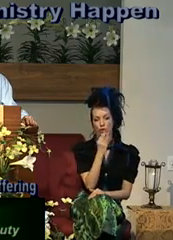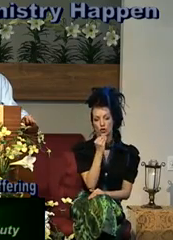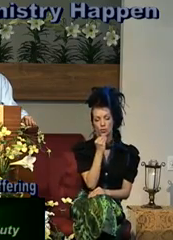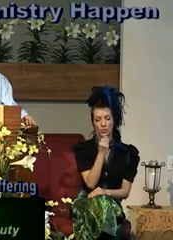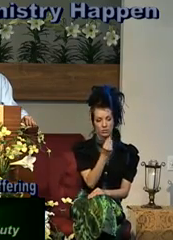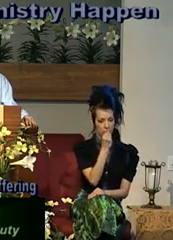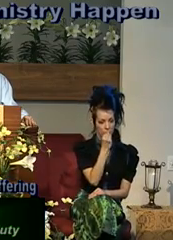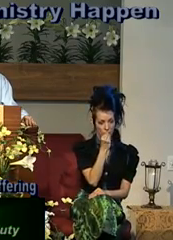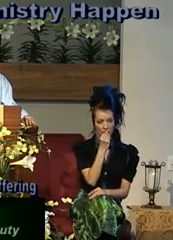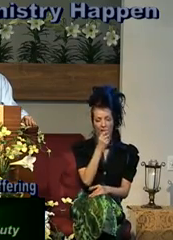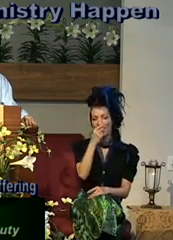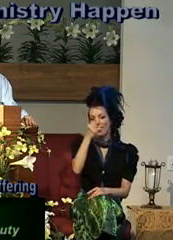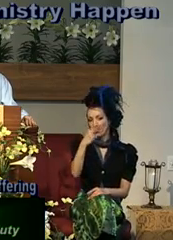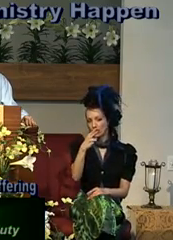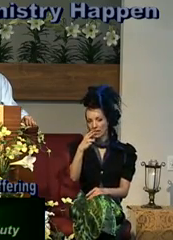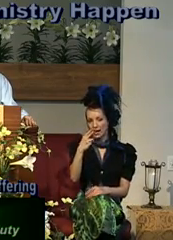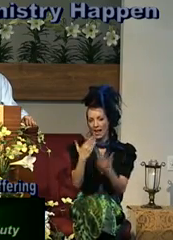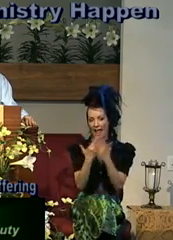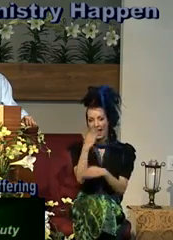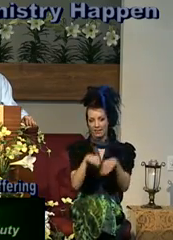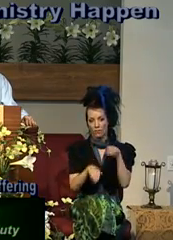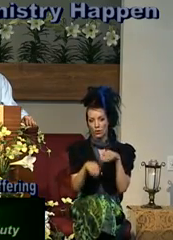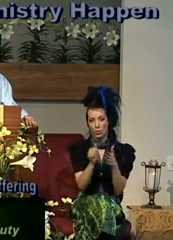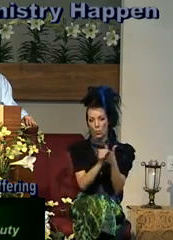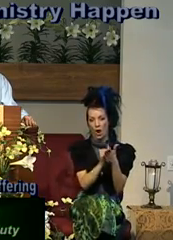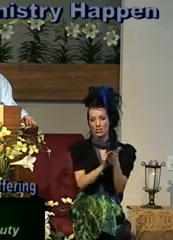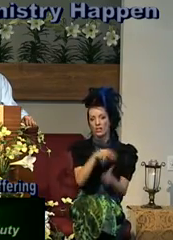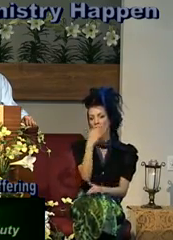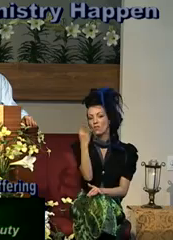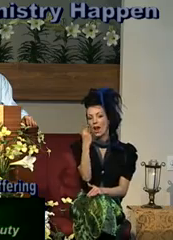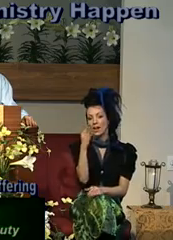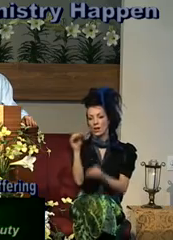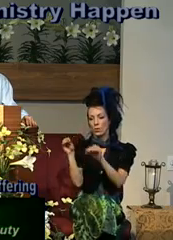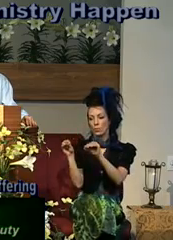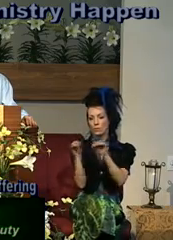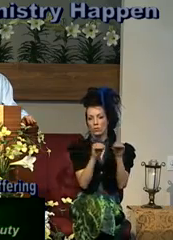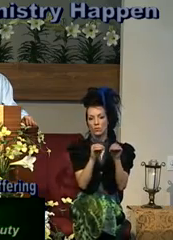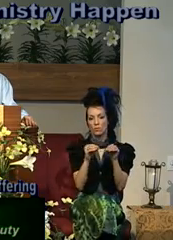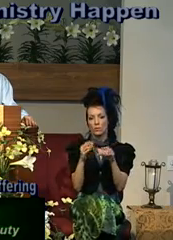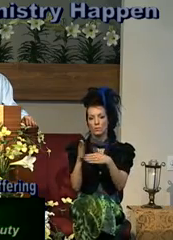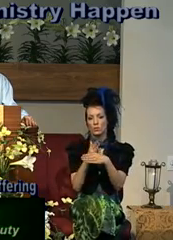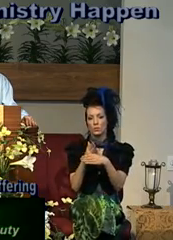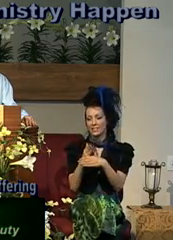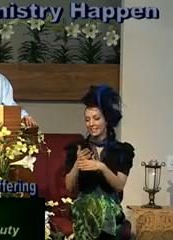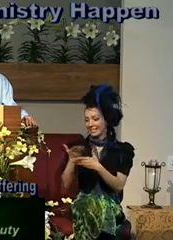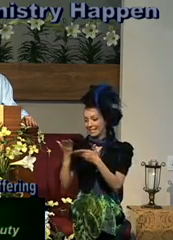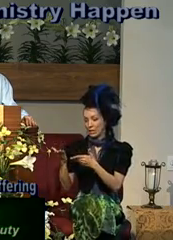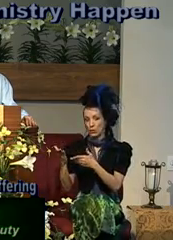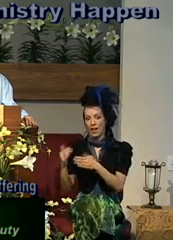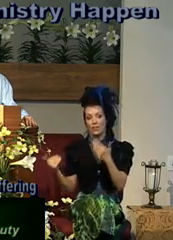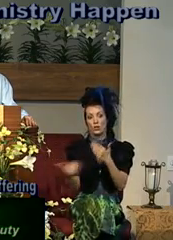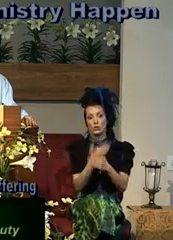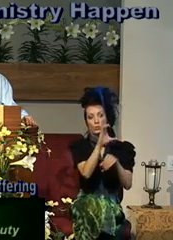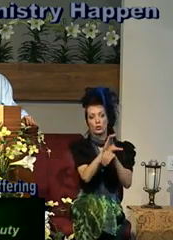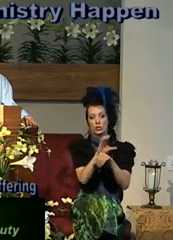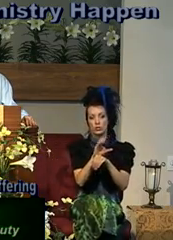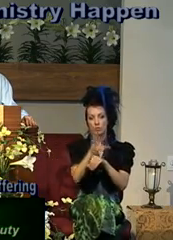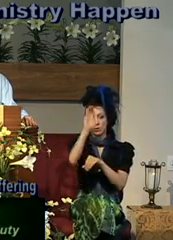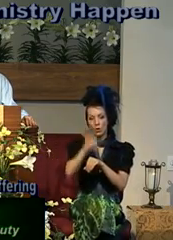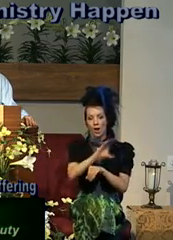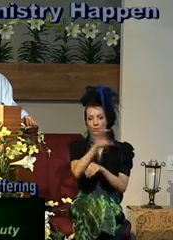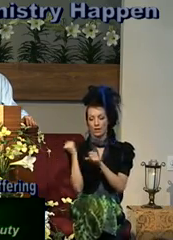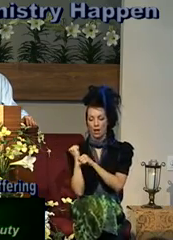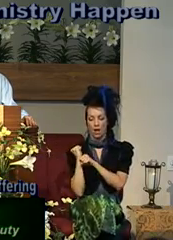washing on Thursday. And then Friday, we moved between our two campuses carrying the cross from here to Prospect